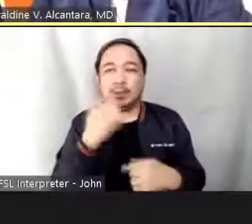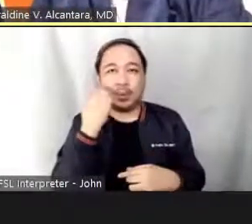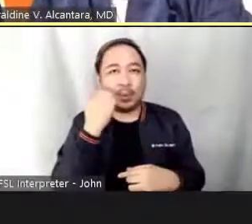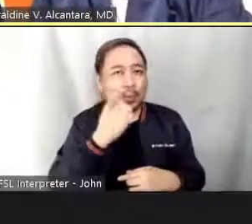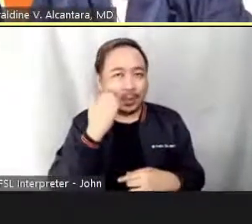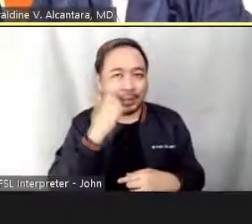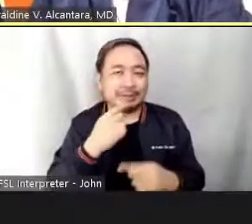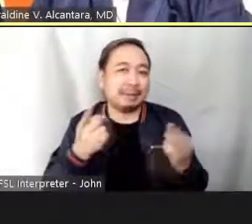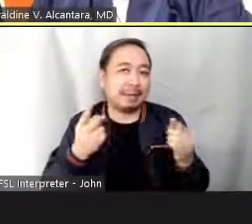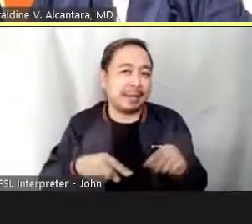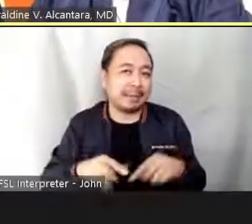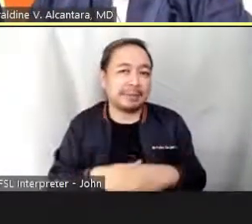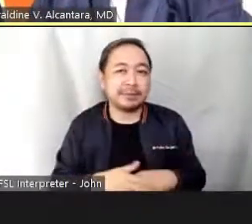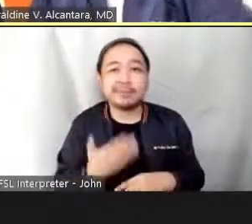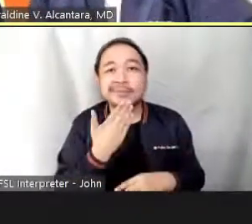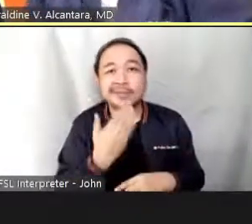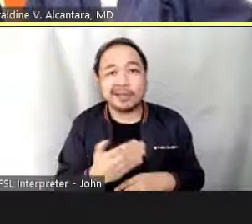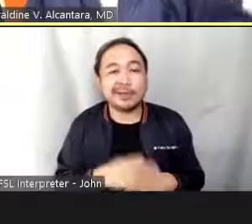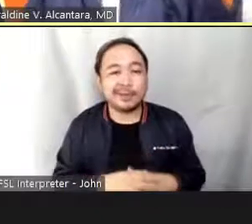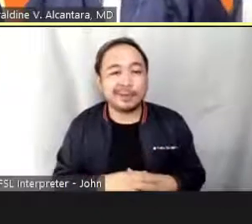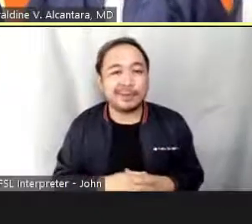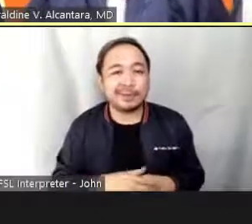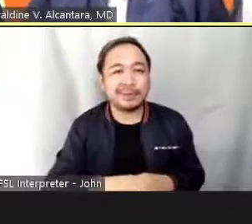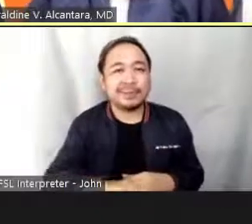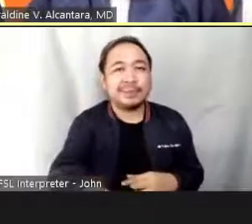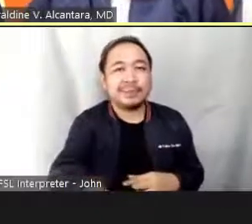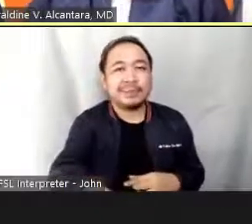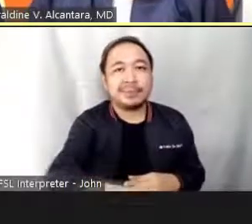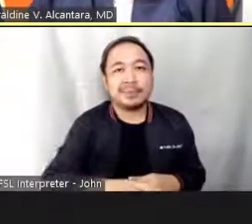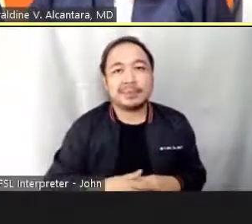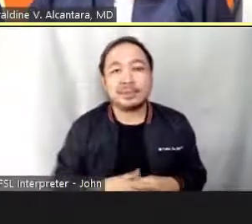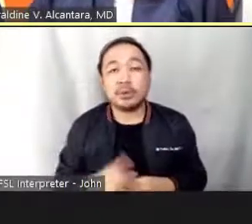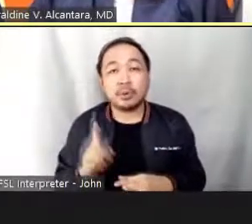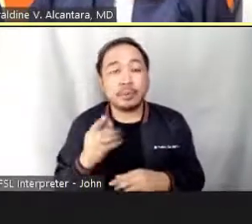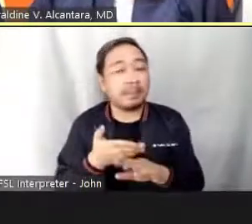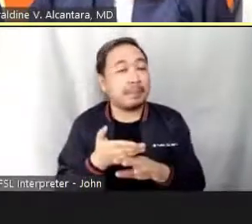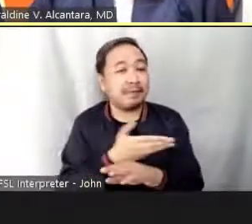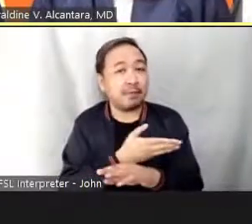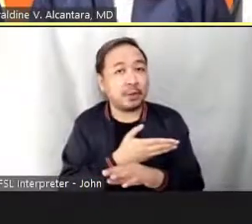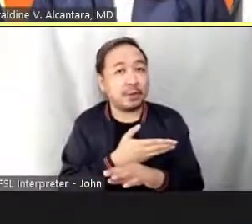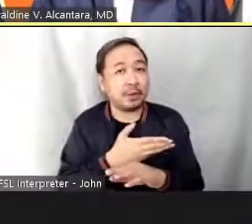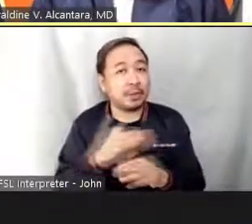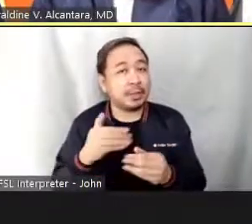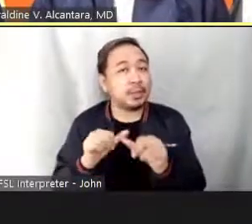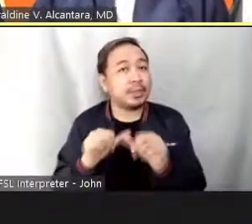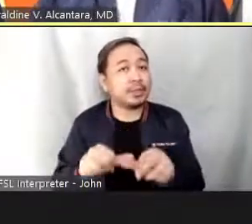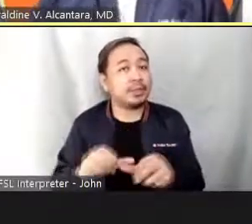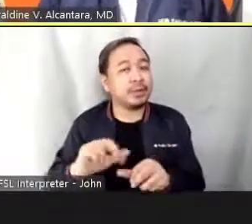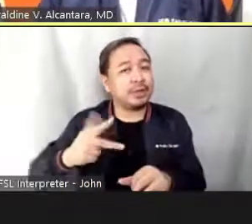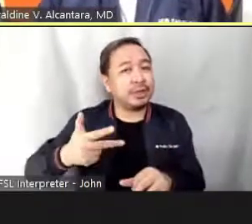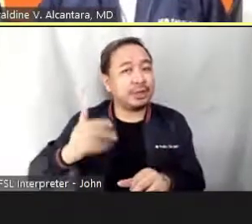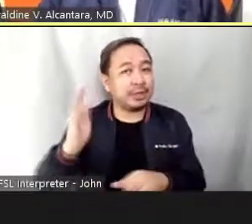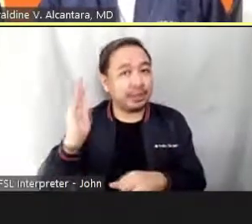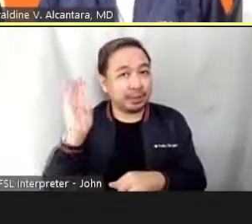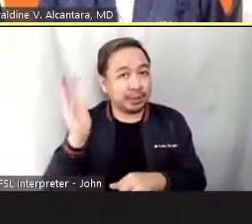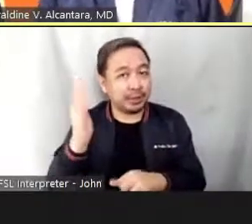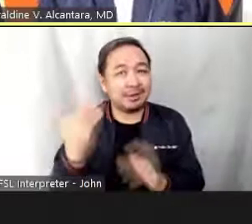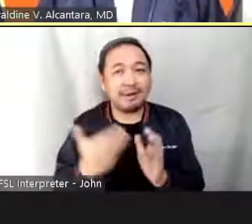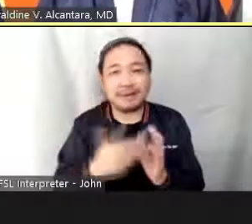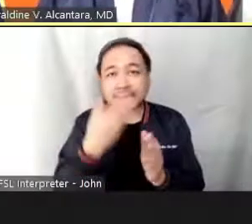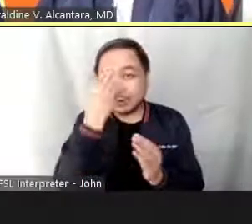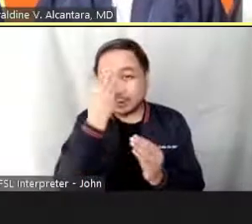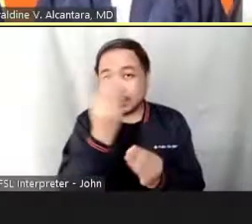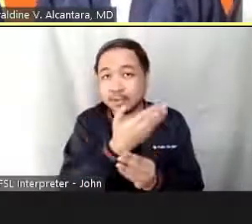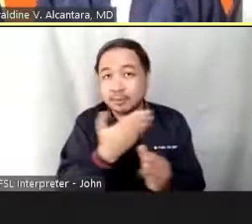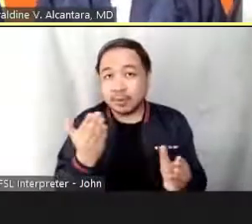So thank you very much for that. Before we go to our third speaker, we just want to inform everyone that